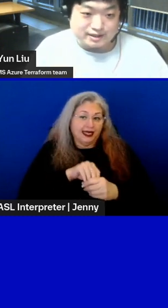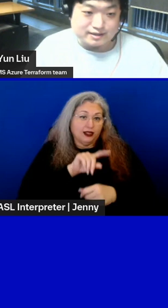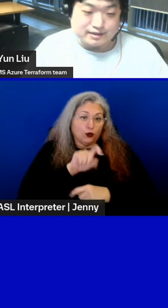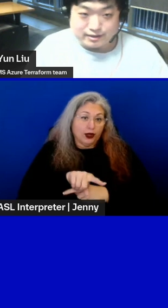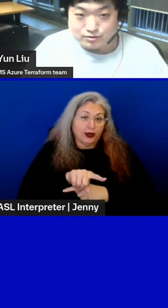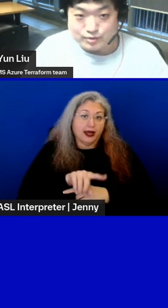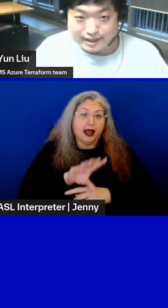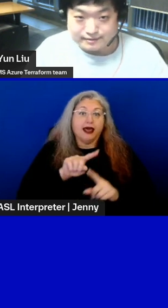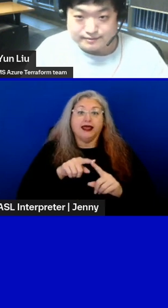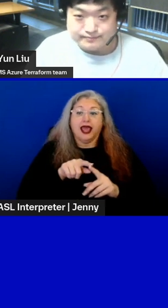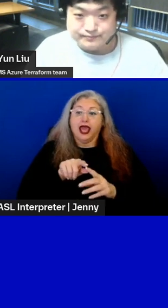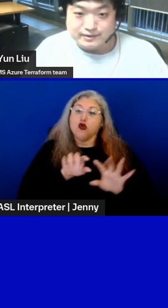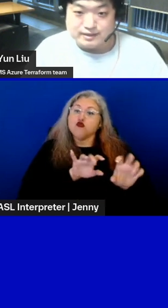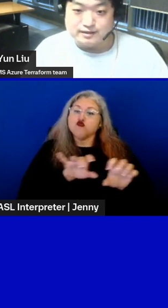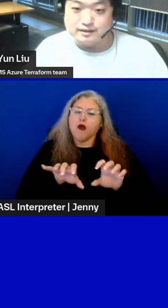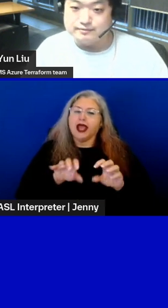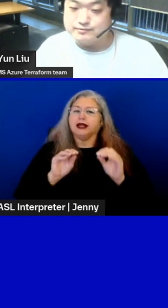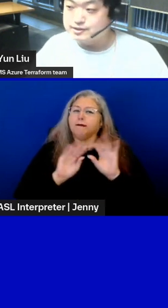query in a clear way.